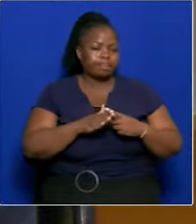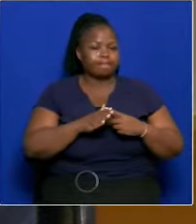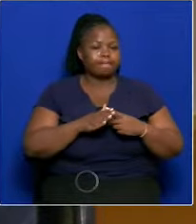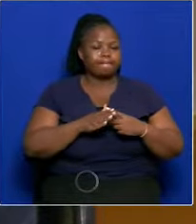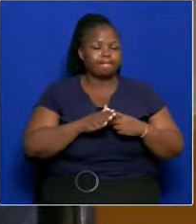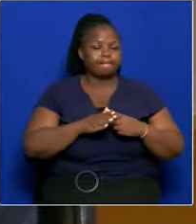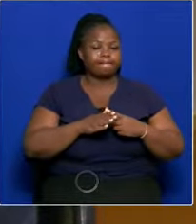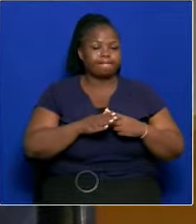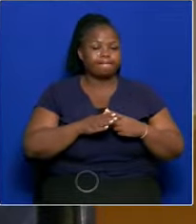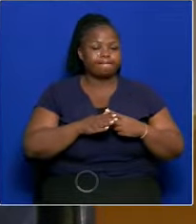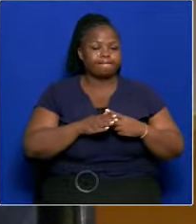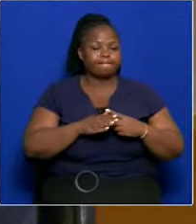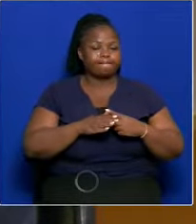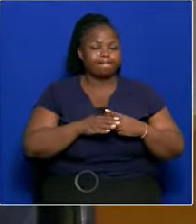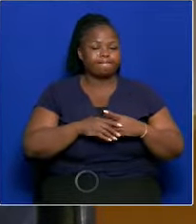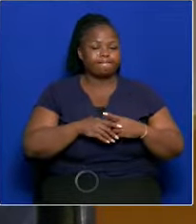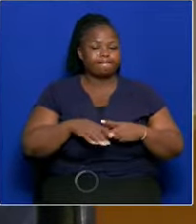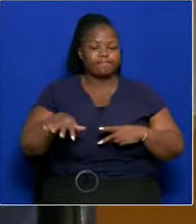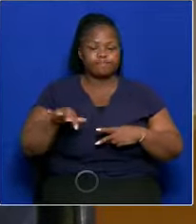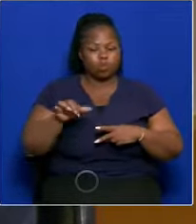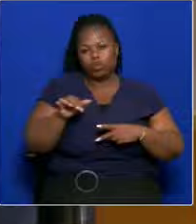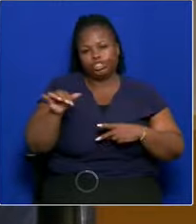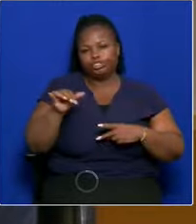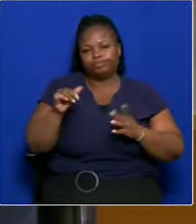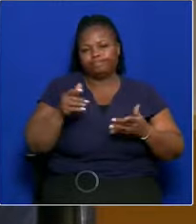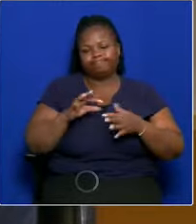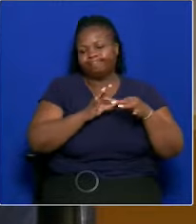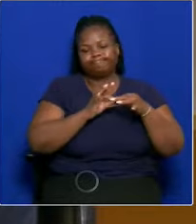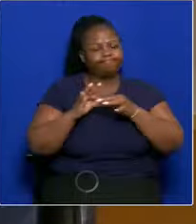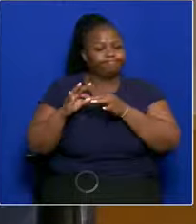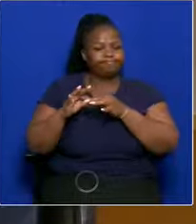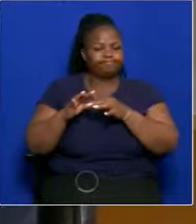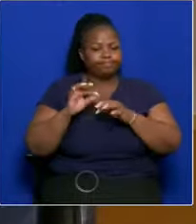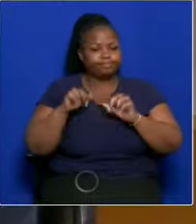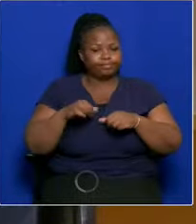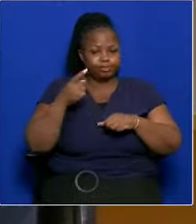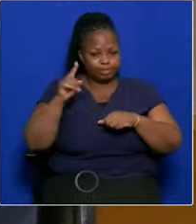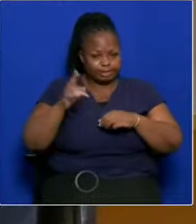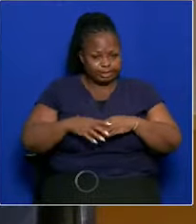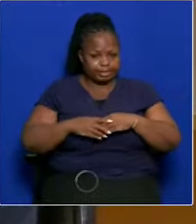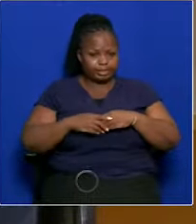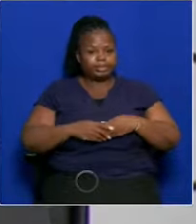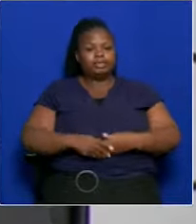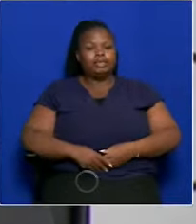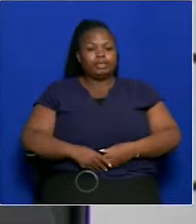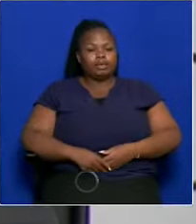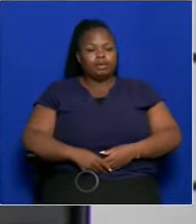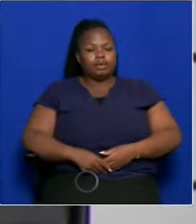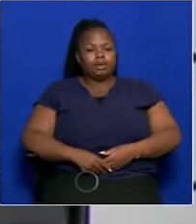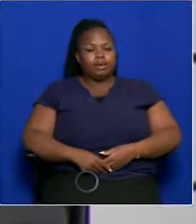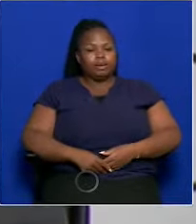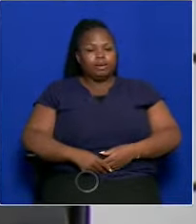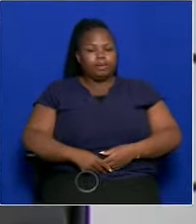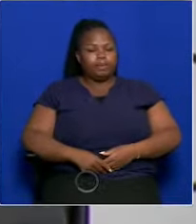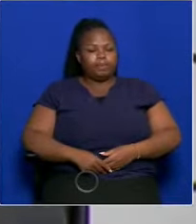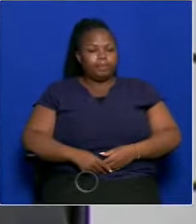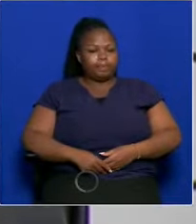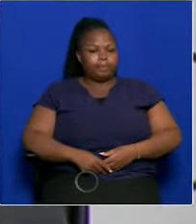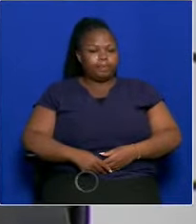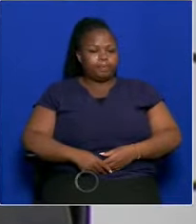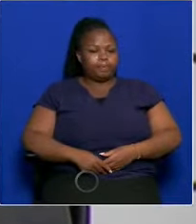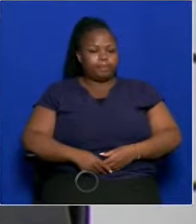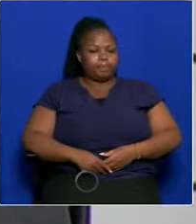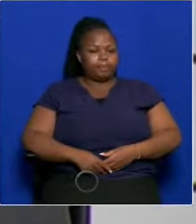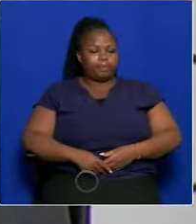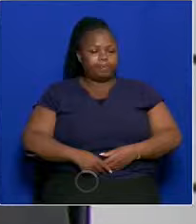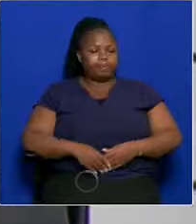which were of course related, correct? Yes, I've already also, Commissioner, you're